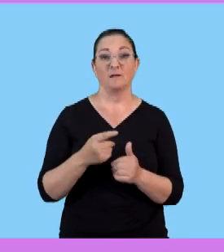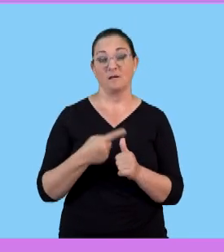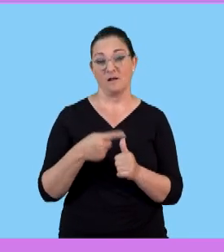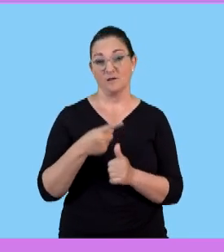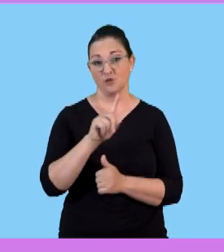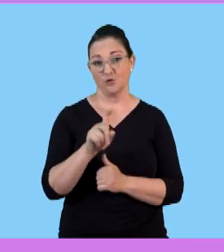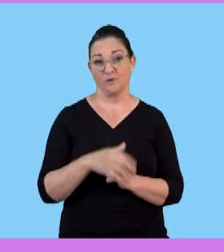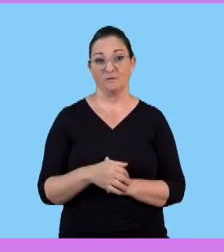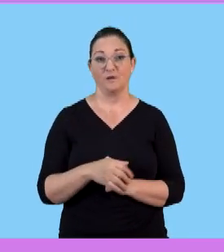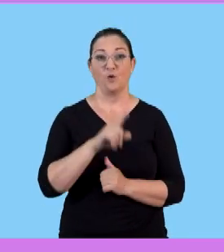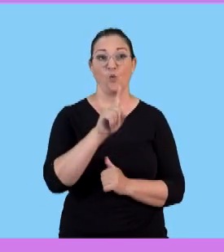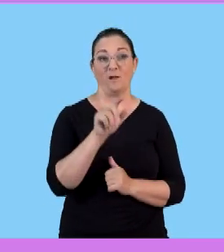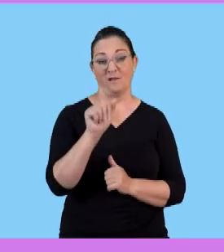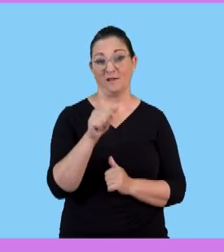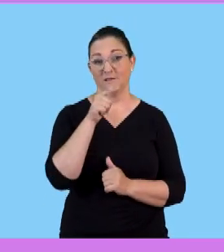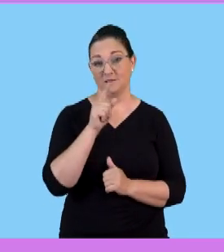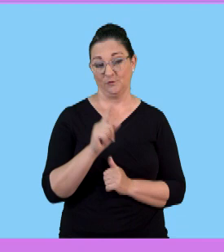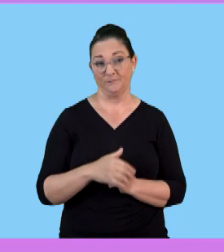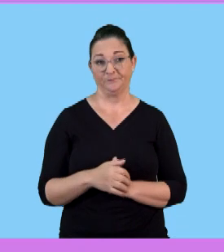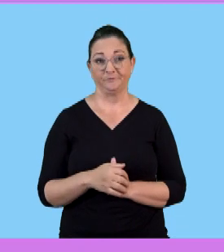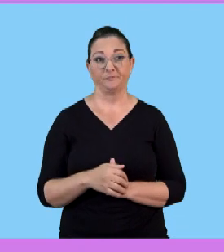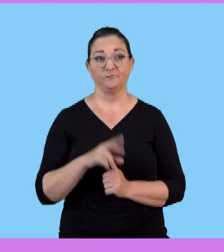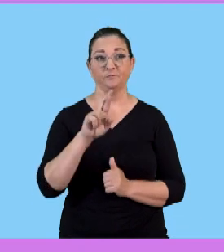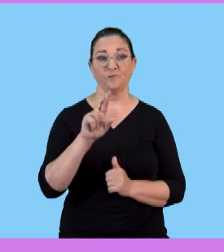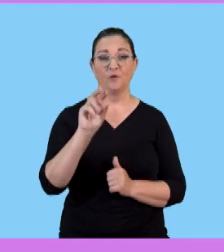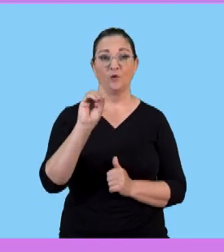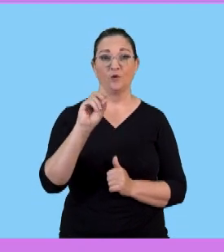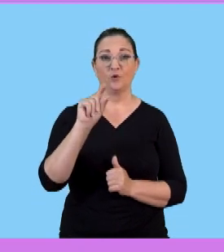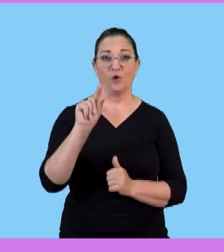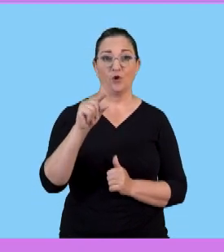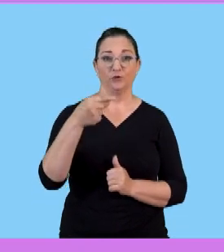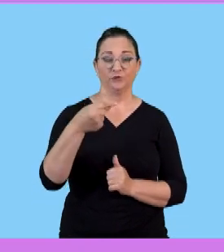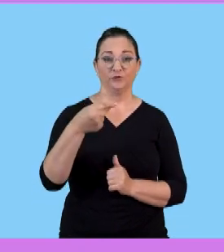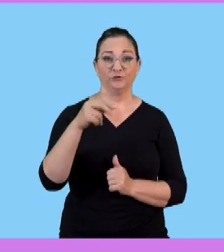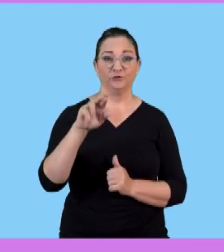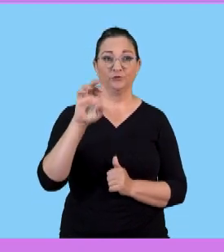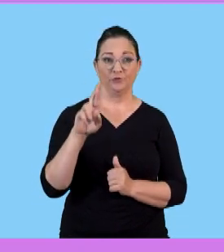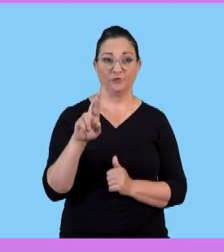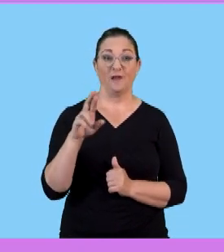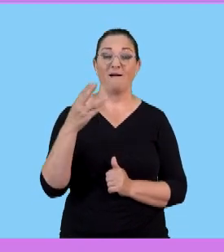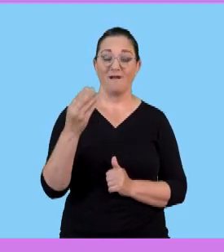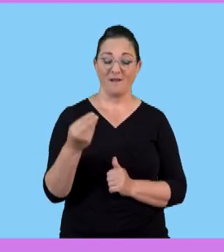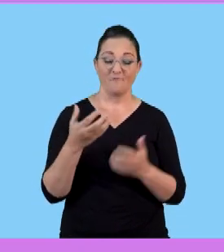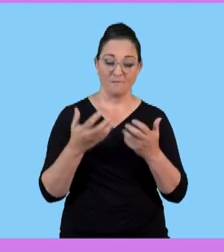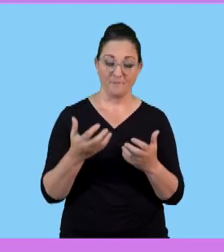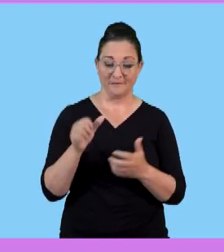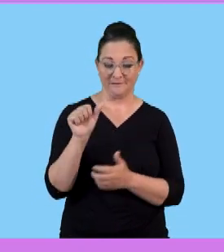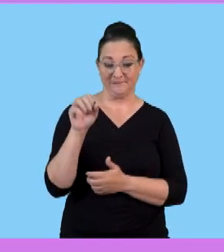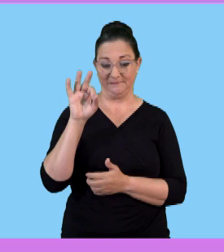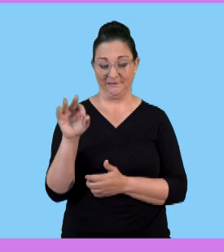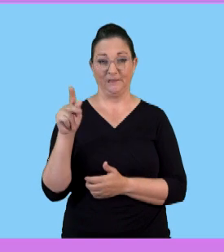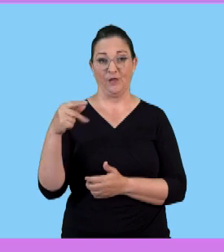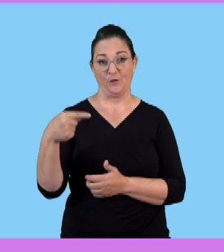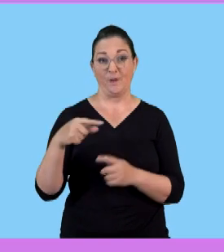right? So now question number 1A, it says here that Roger has a mass of 63